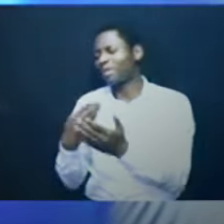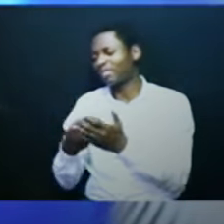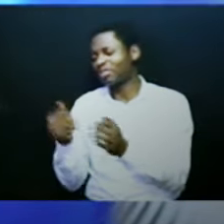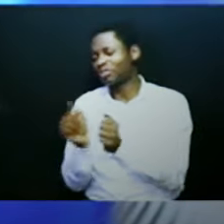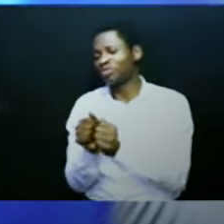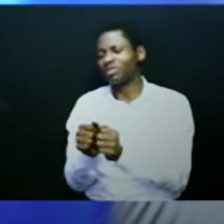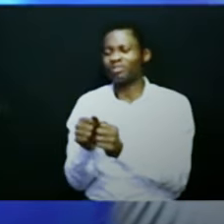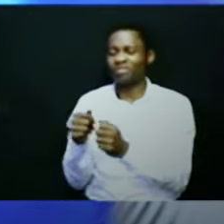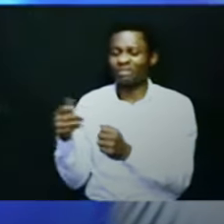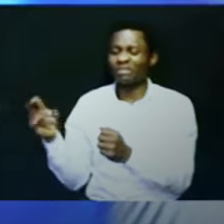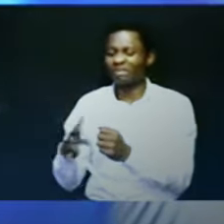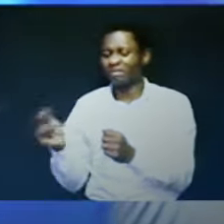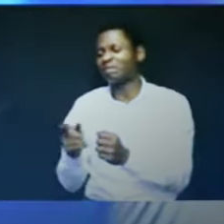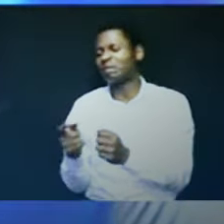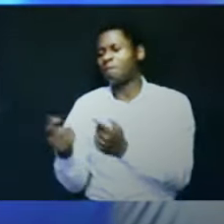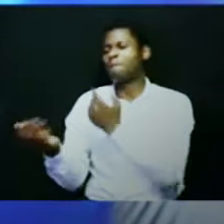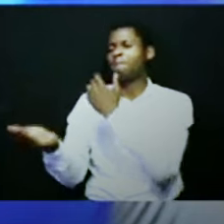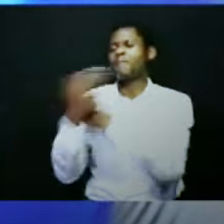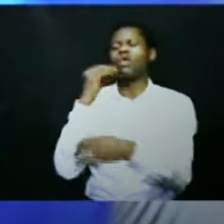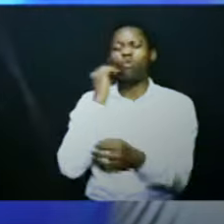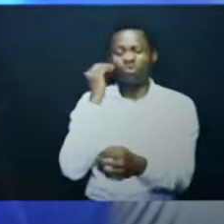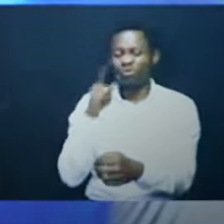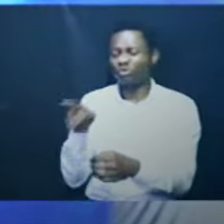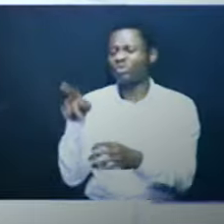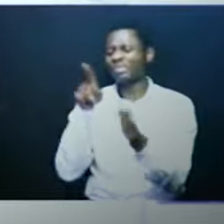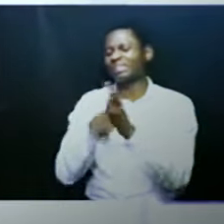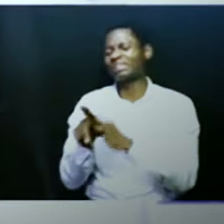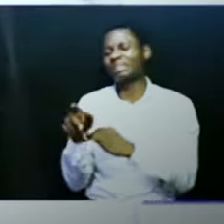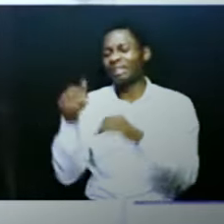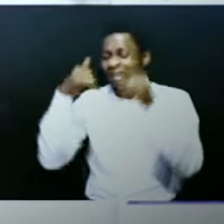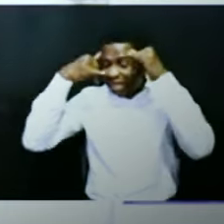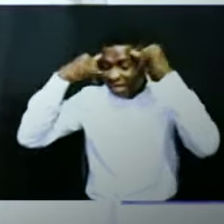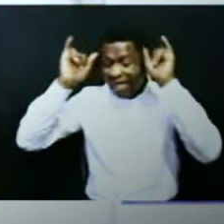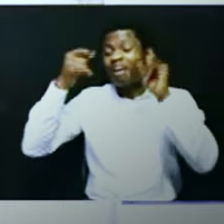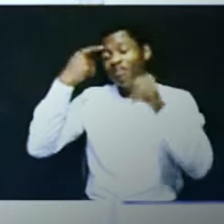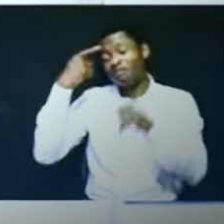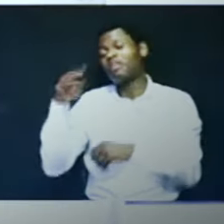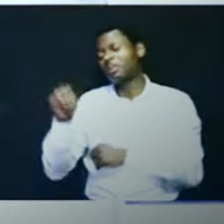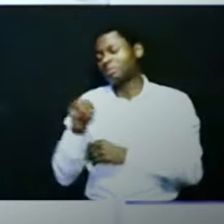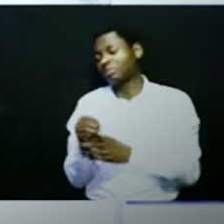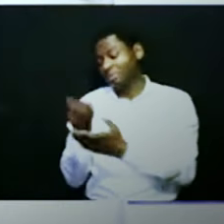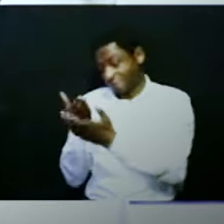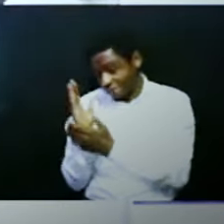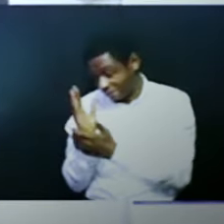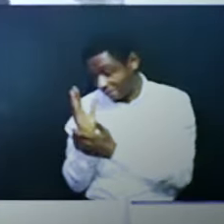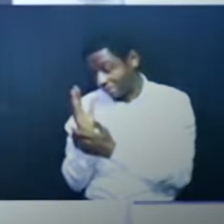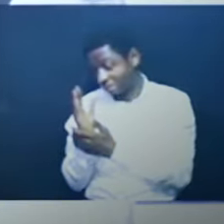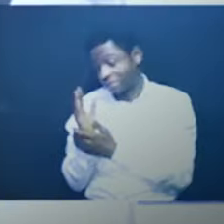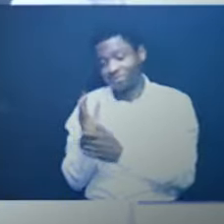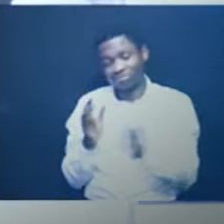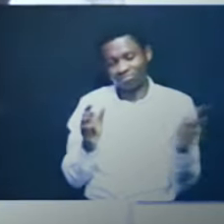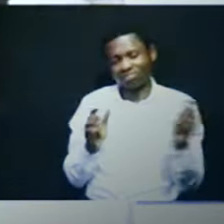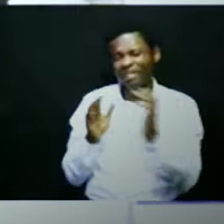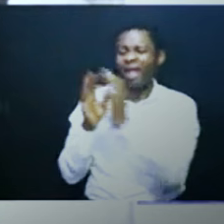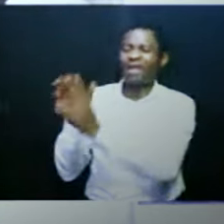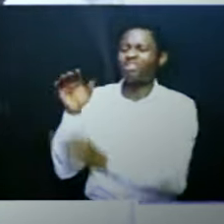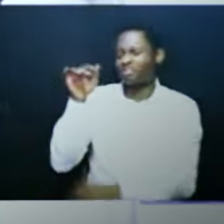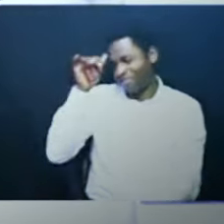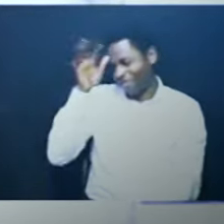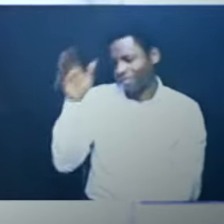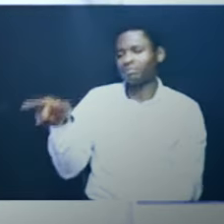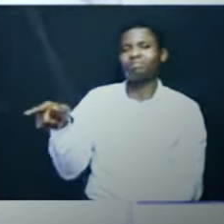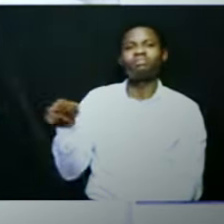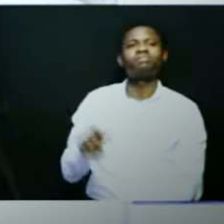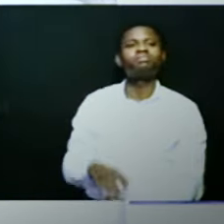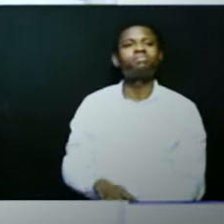the fattened calf for him. Na obeya one enwamanfo edi awohwia bra akose ne